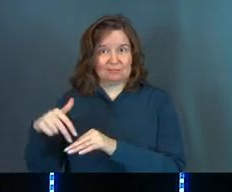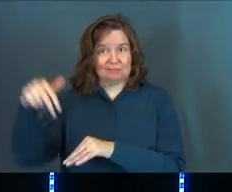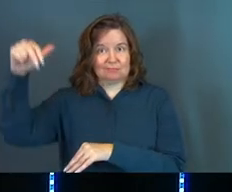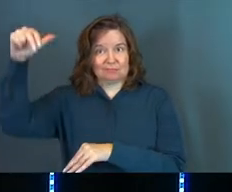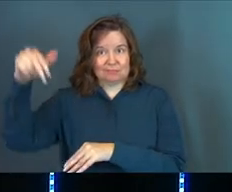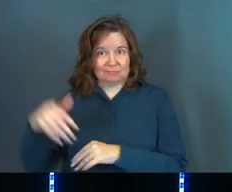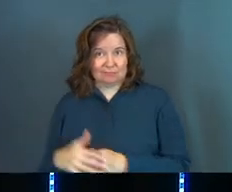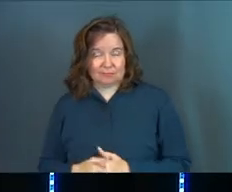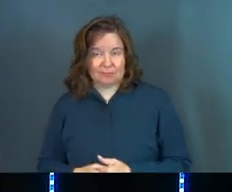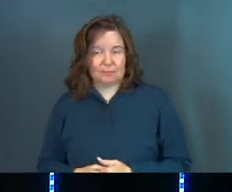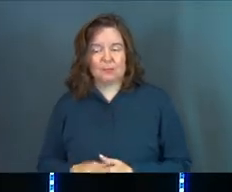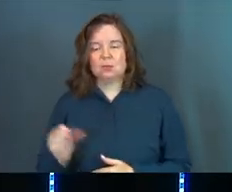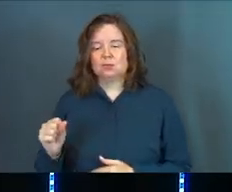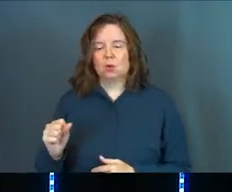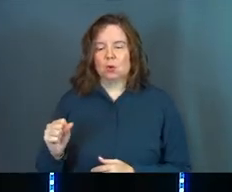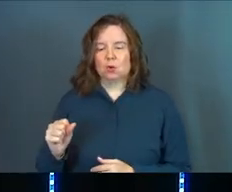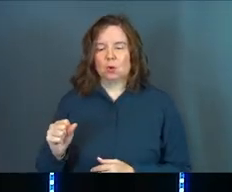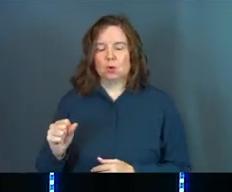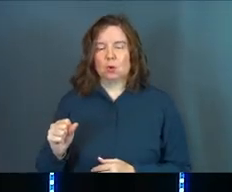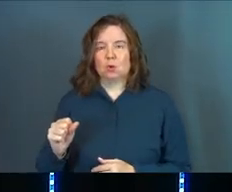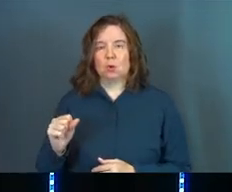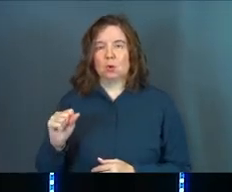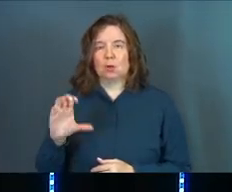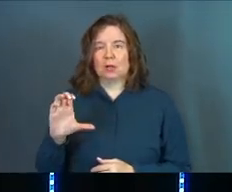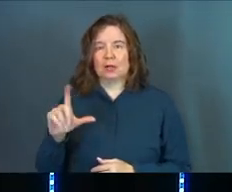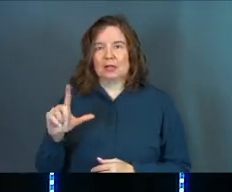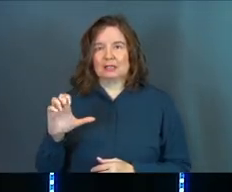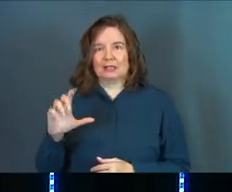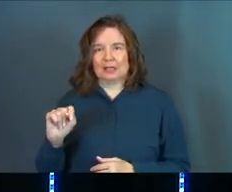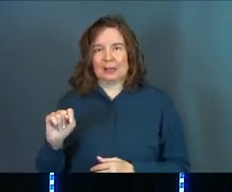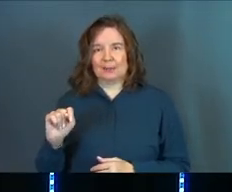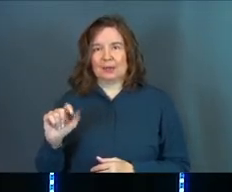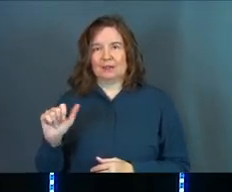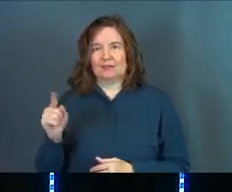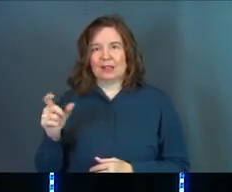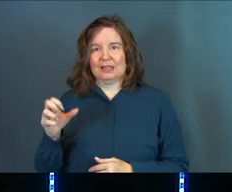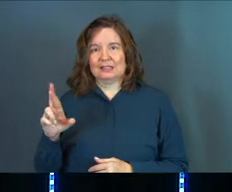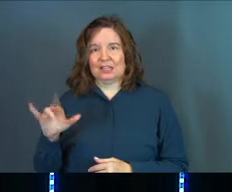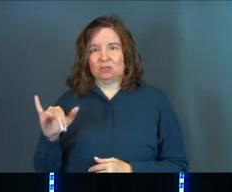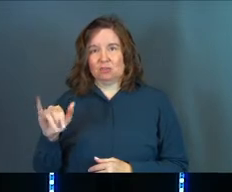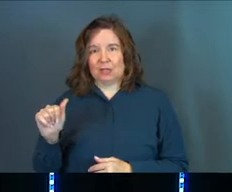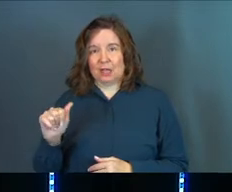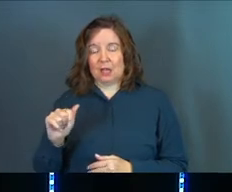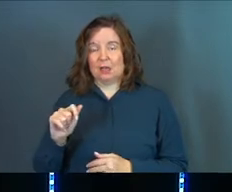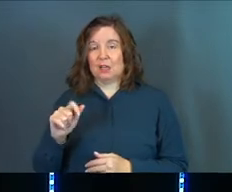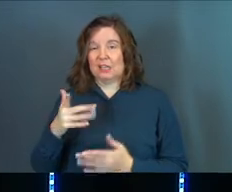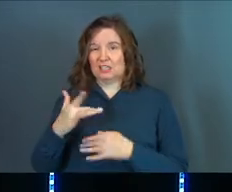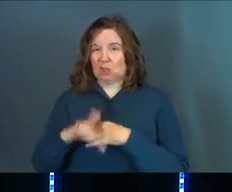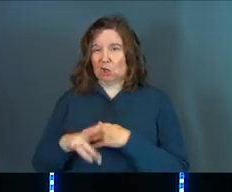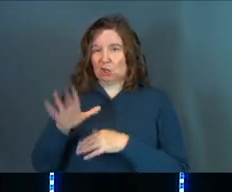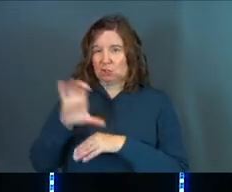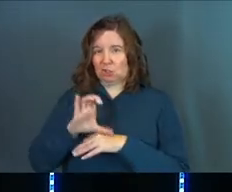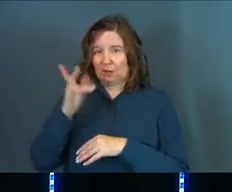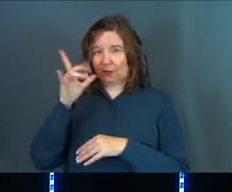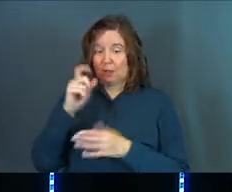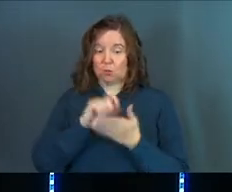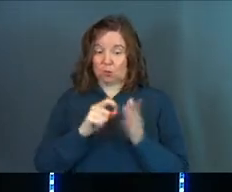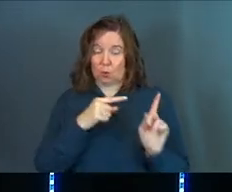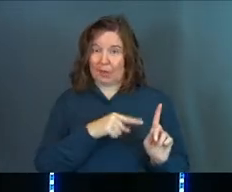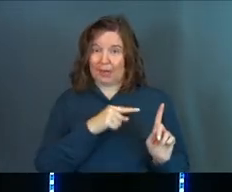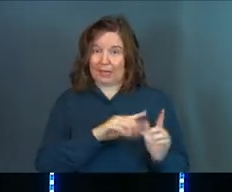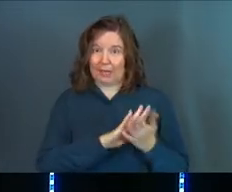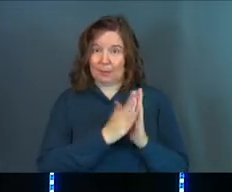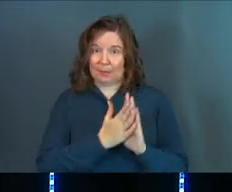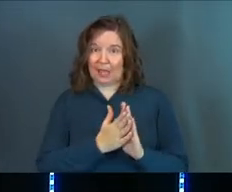ascended. And so Clement of Alexandria, who's one of the early church fathers, wrote that Zacchaeus became a very